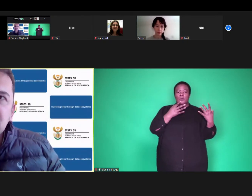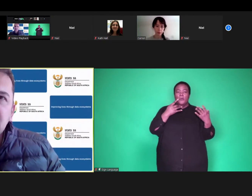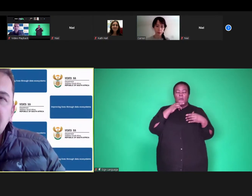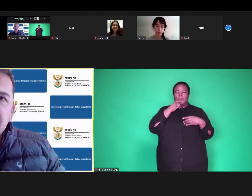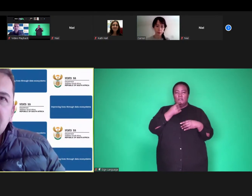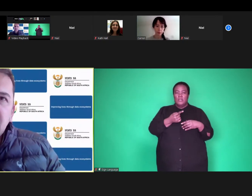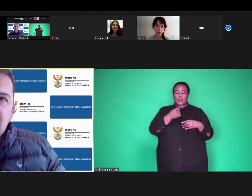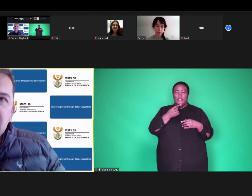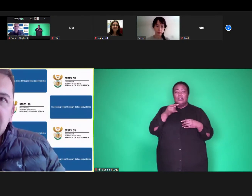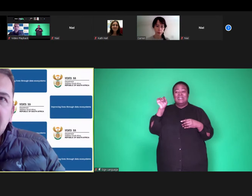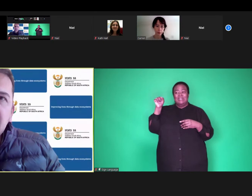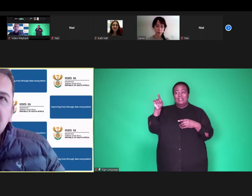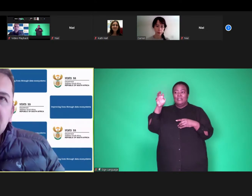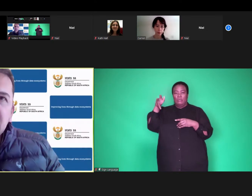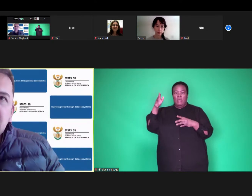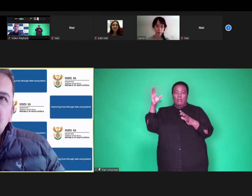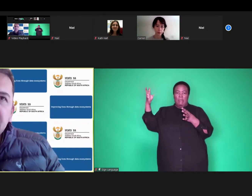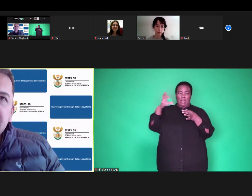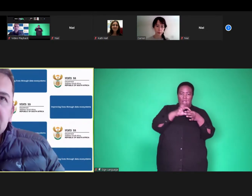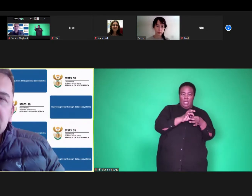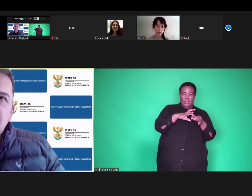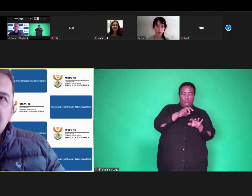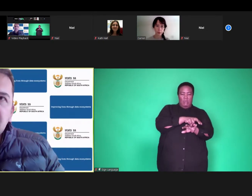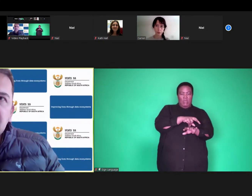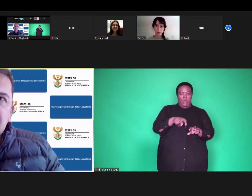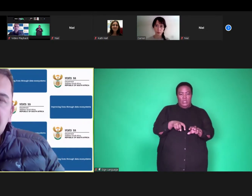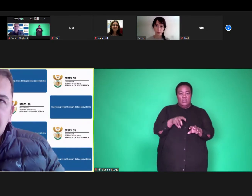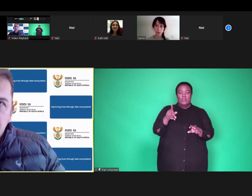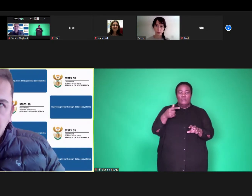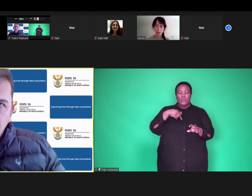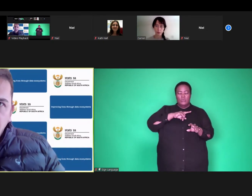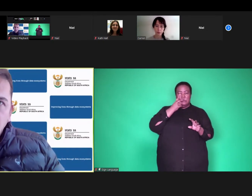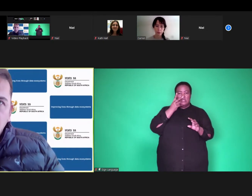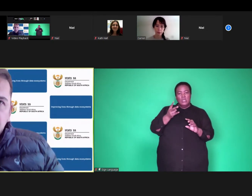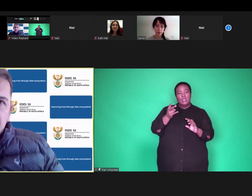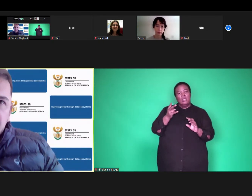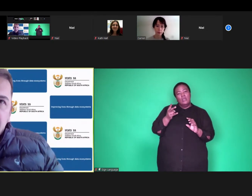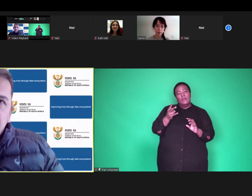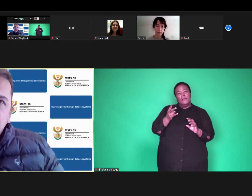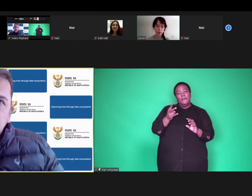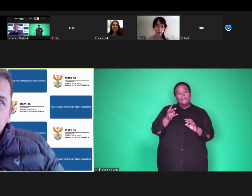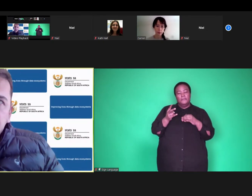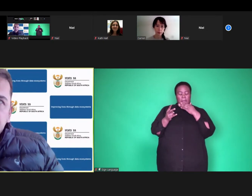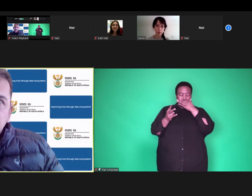internal migration and have a look at some of the